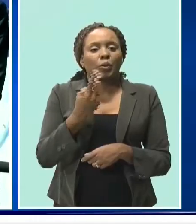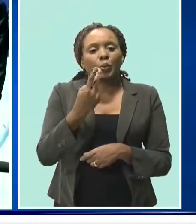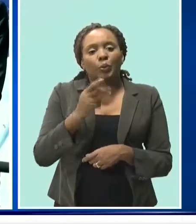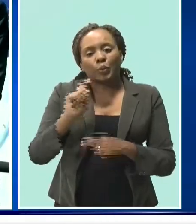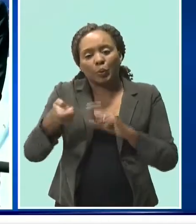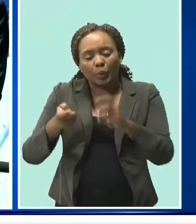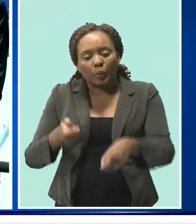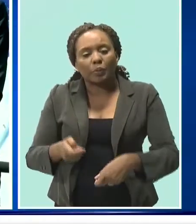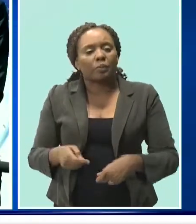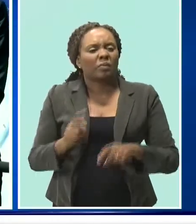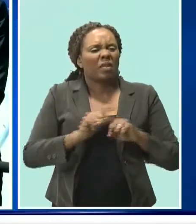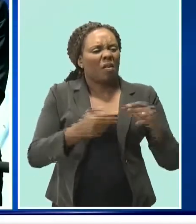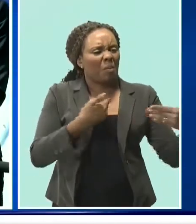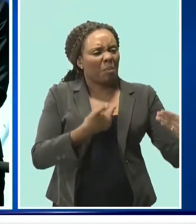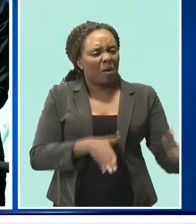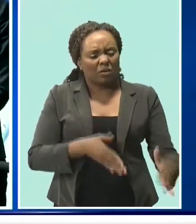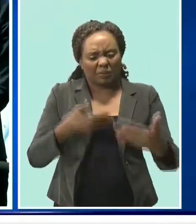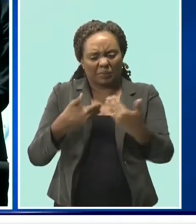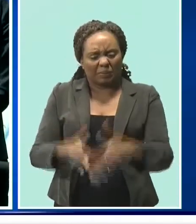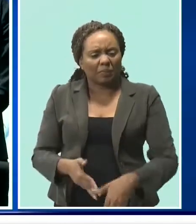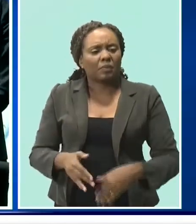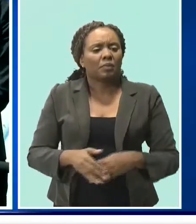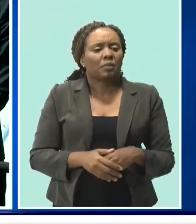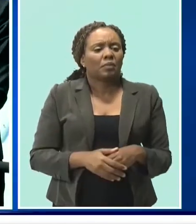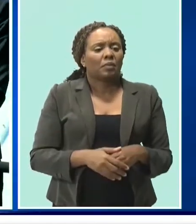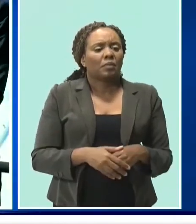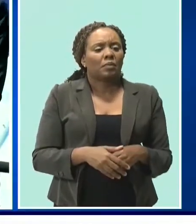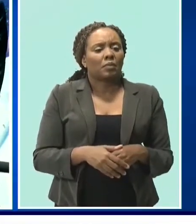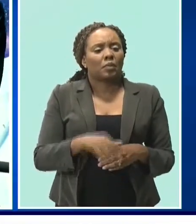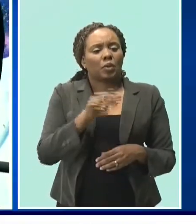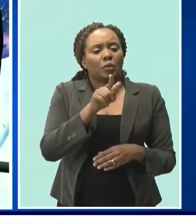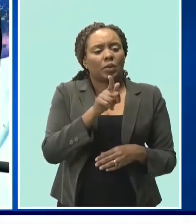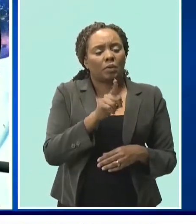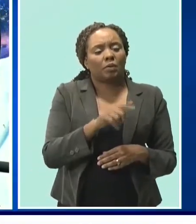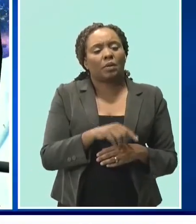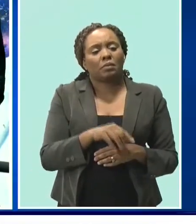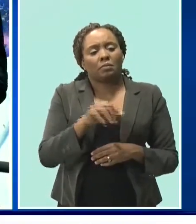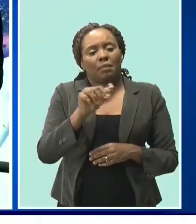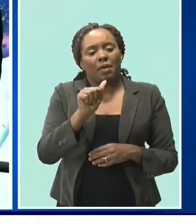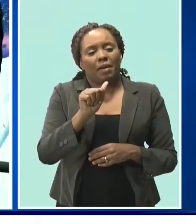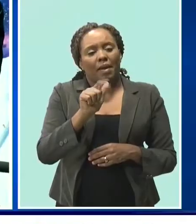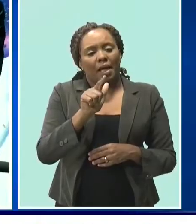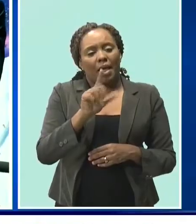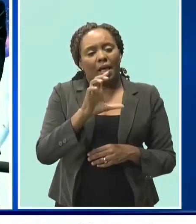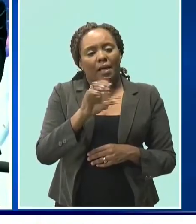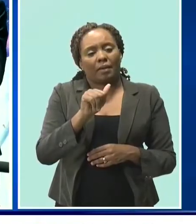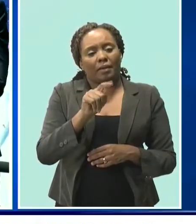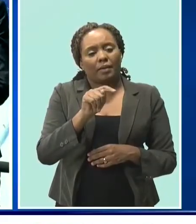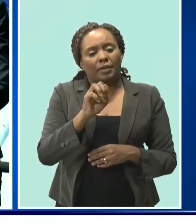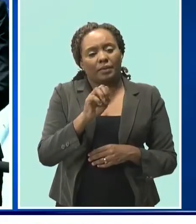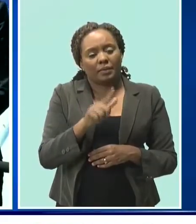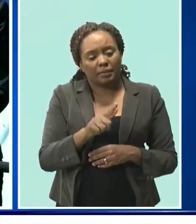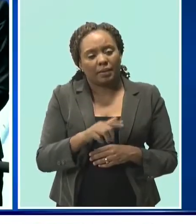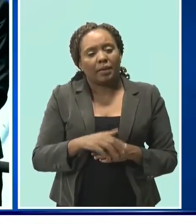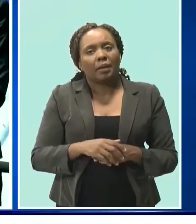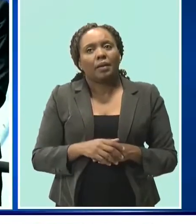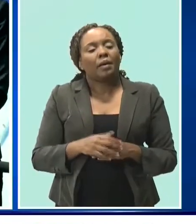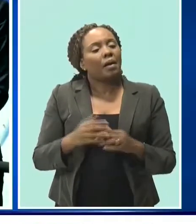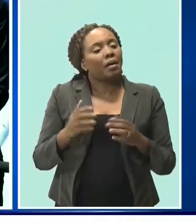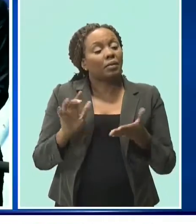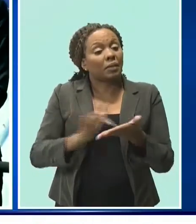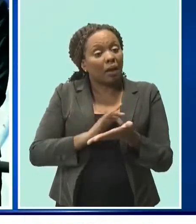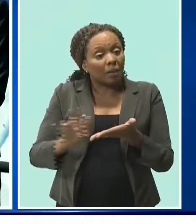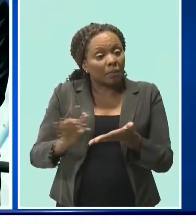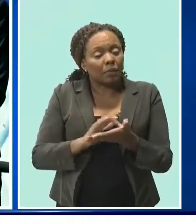boxes contain 21 Alcatel IT tablets with keyboards, which would